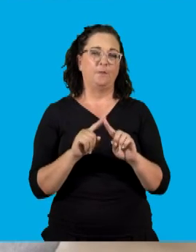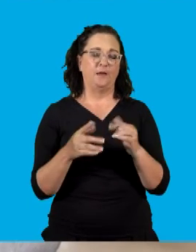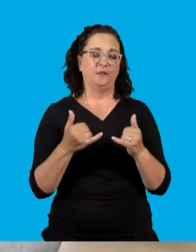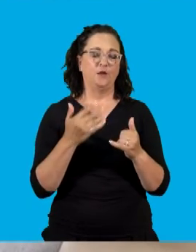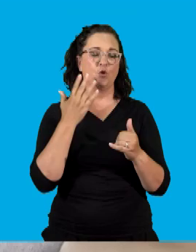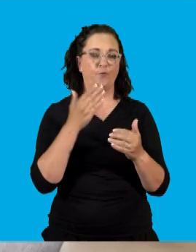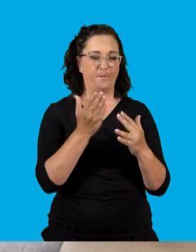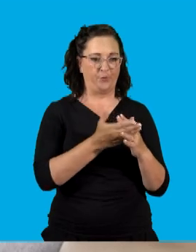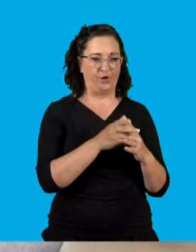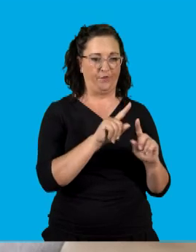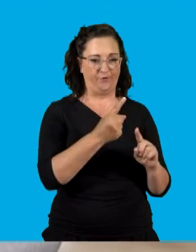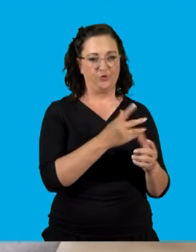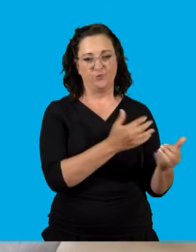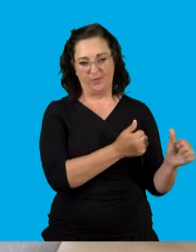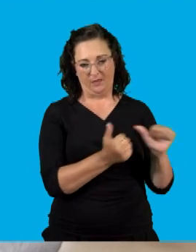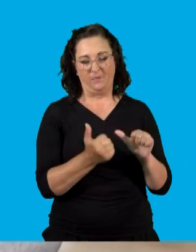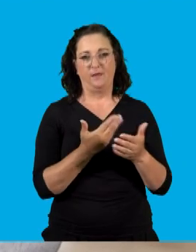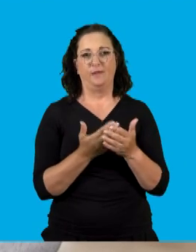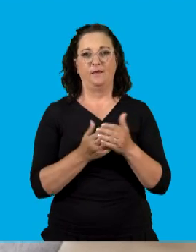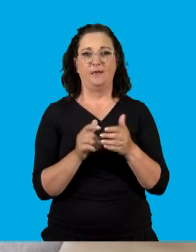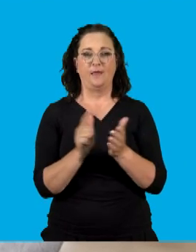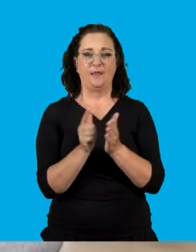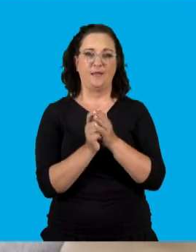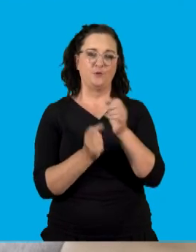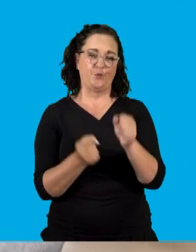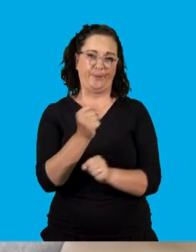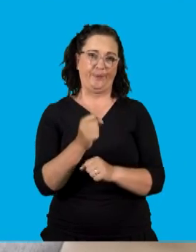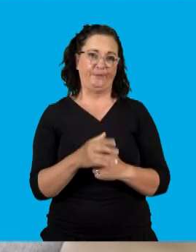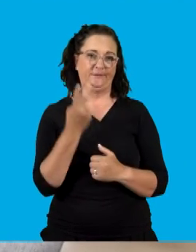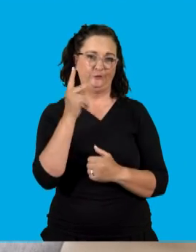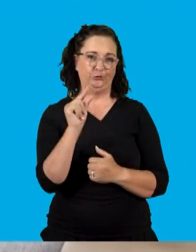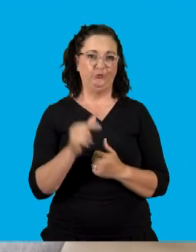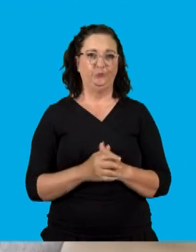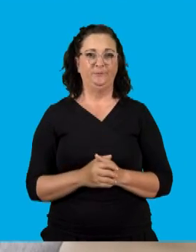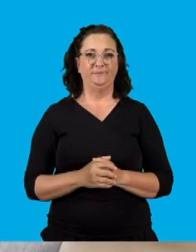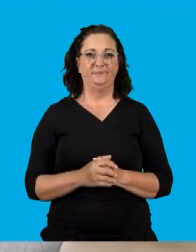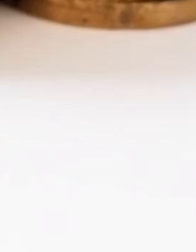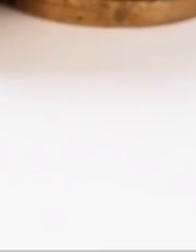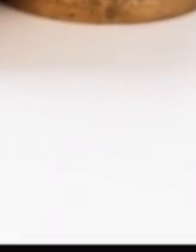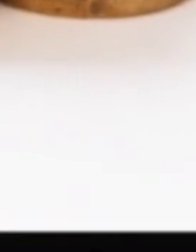a quick break, and then when we come back, we're wrapping up our lesson. I'll see you just now.